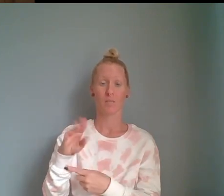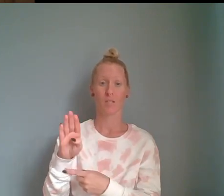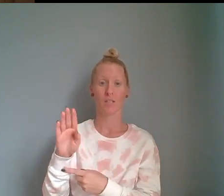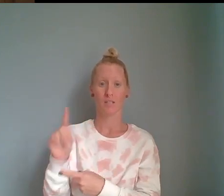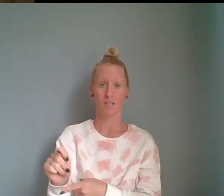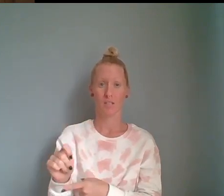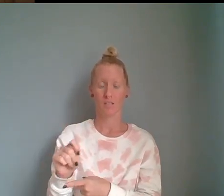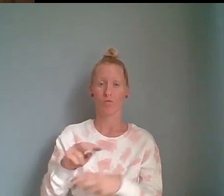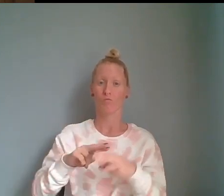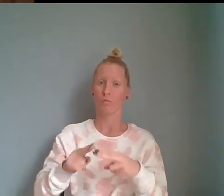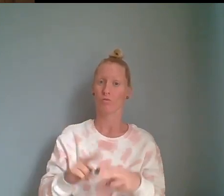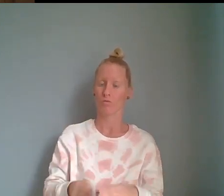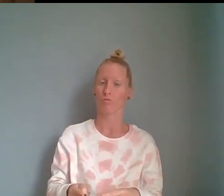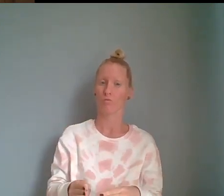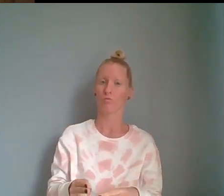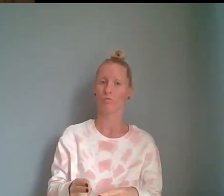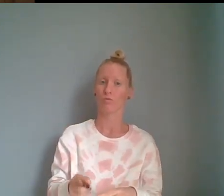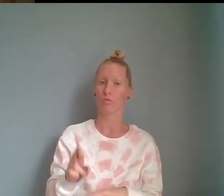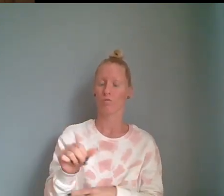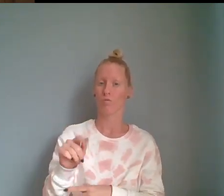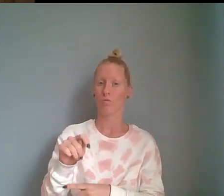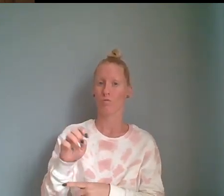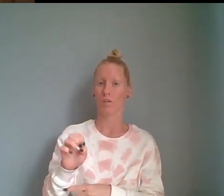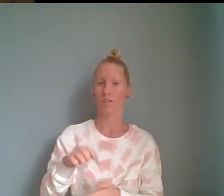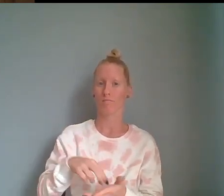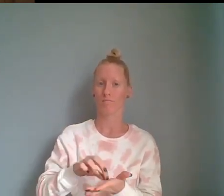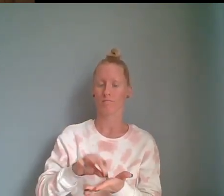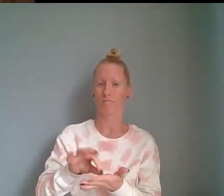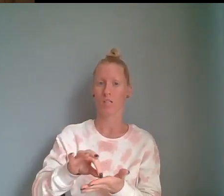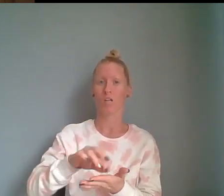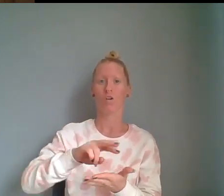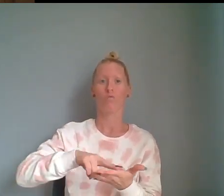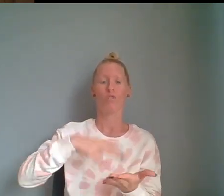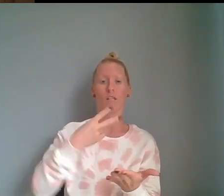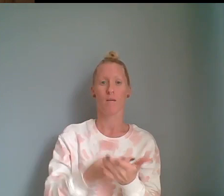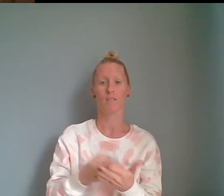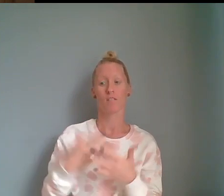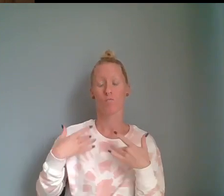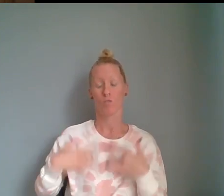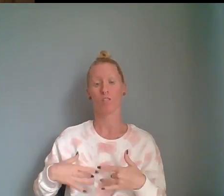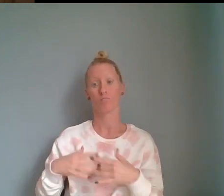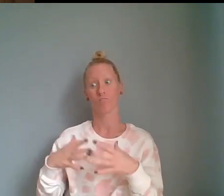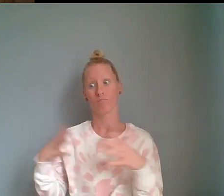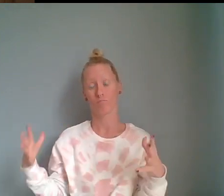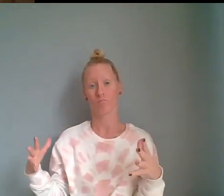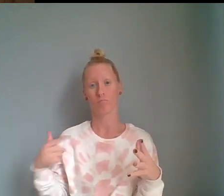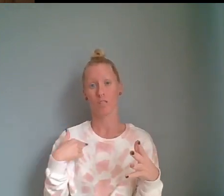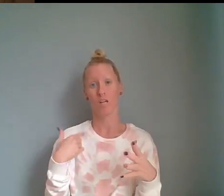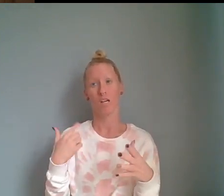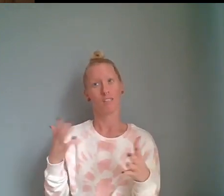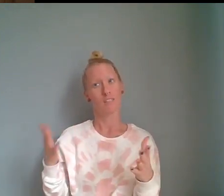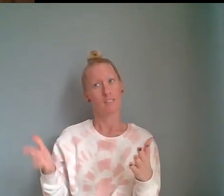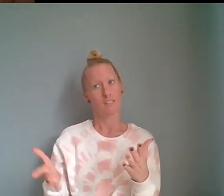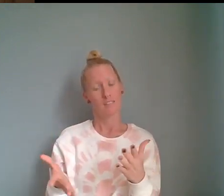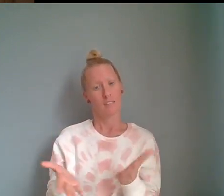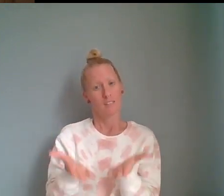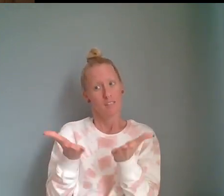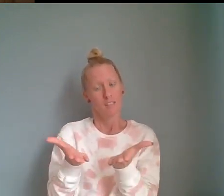the rate of relapse in depression quite dramatically. I'm going to give you a flavor for what CBT looks like.